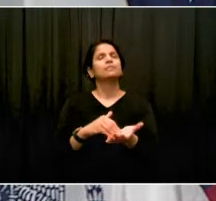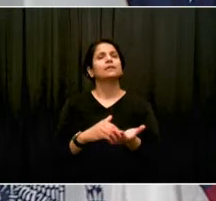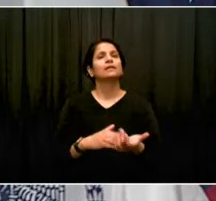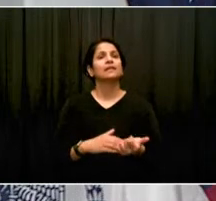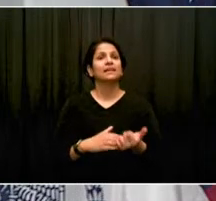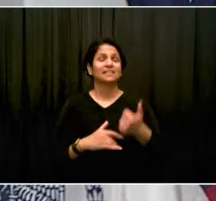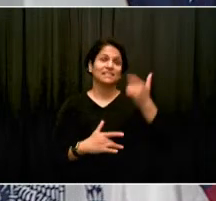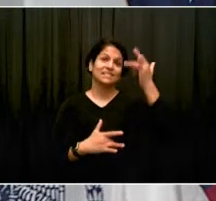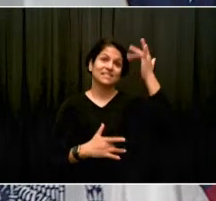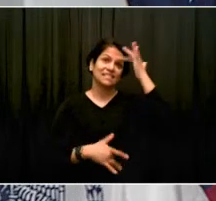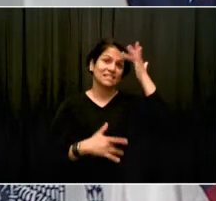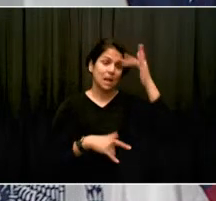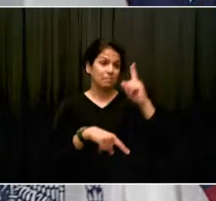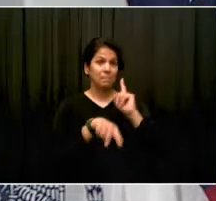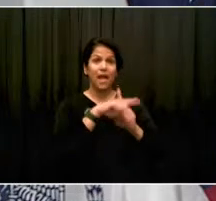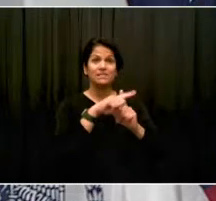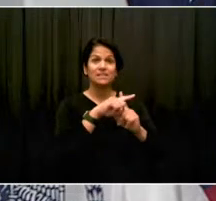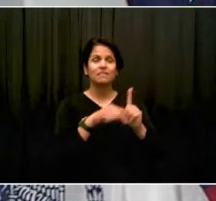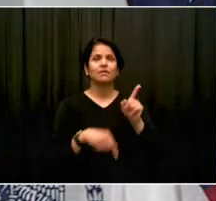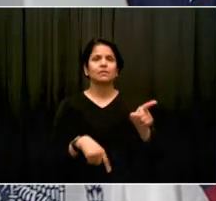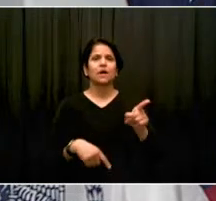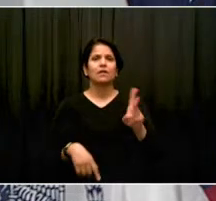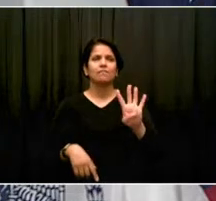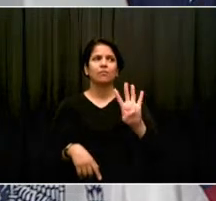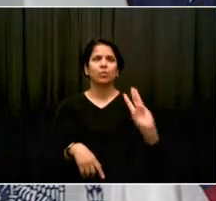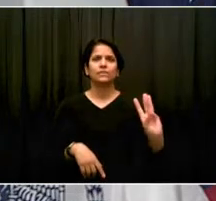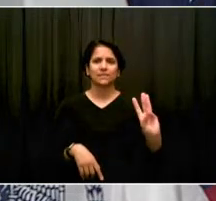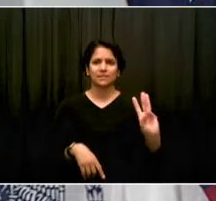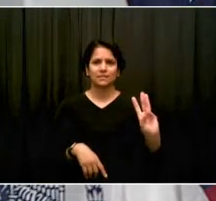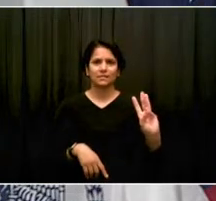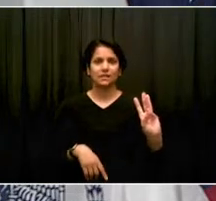0.37% positivity level. This has